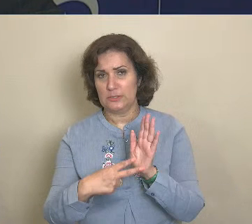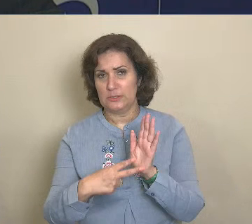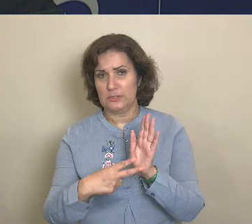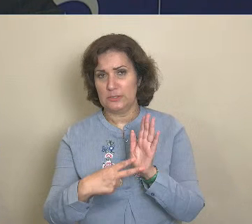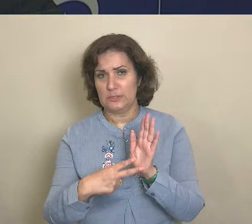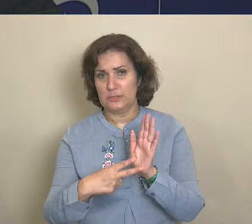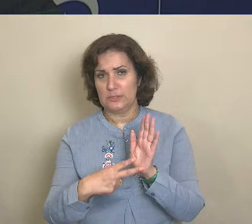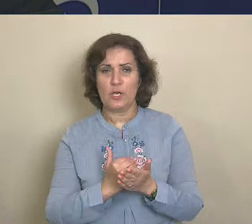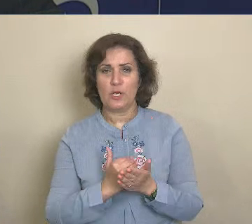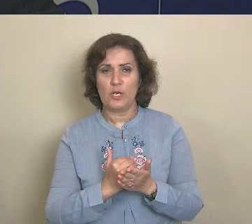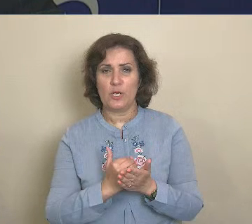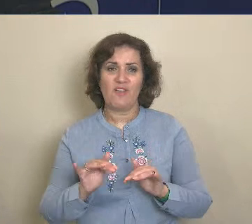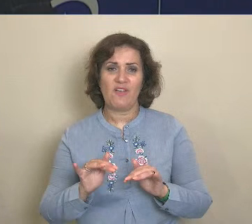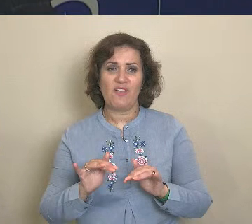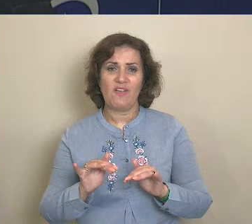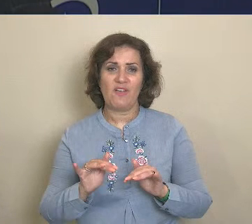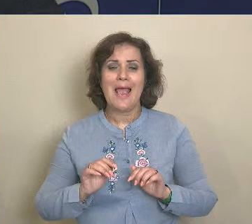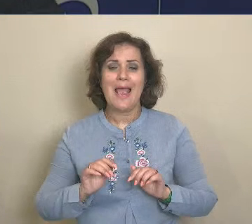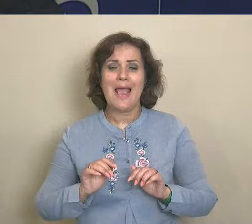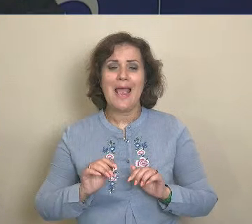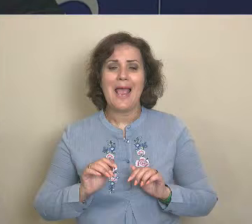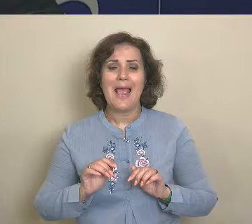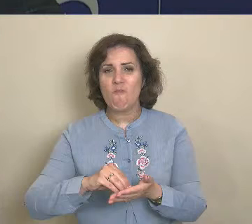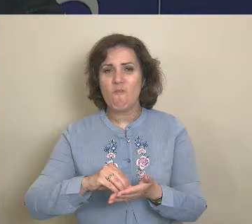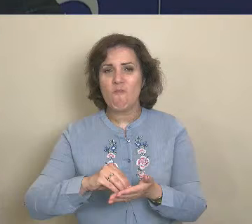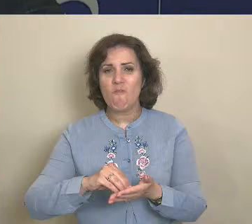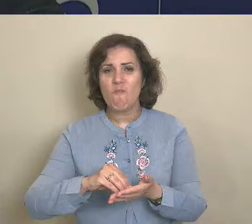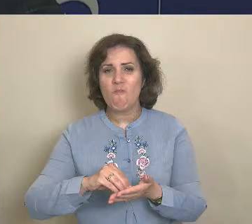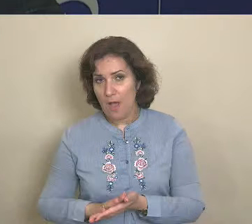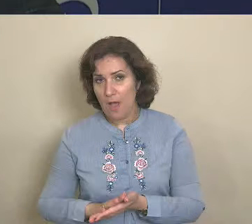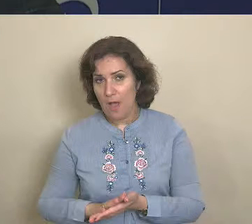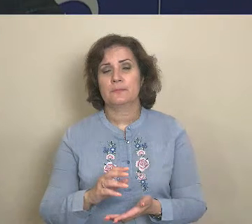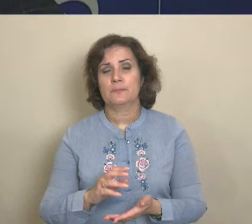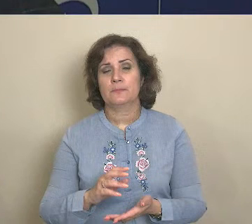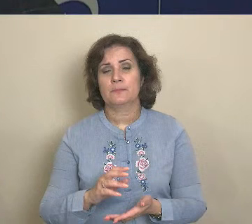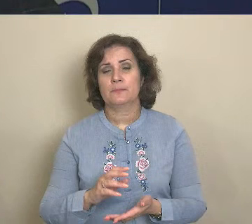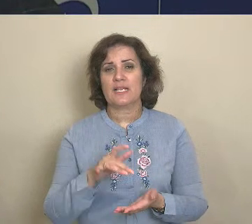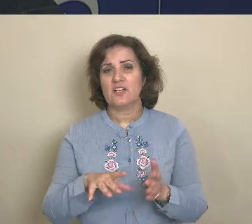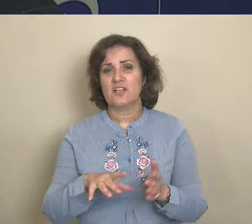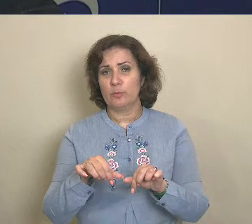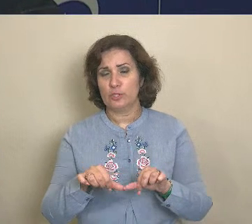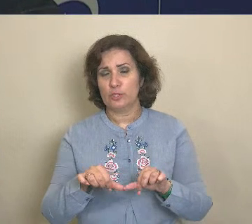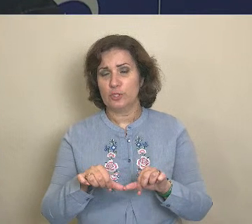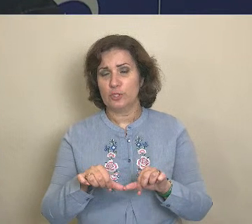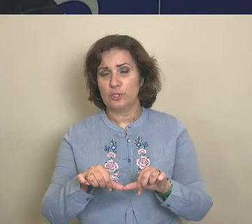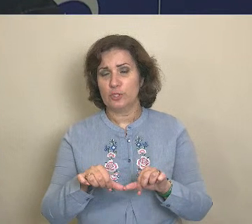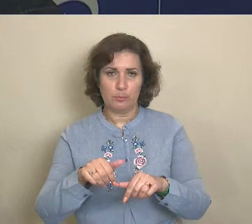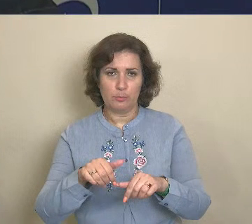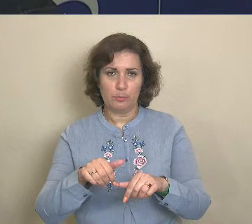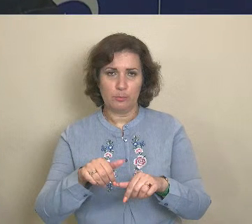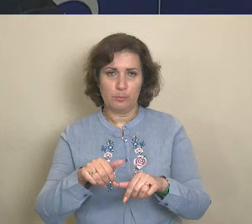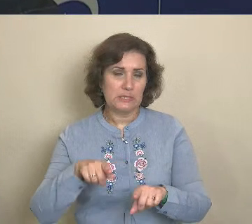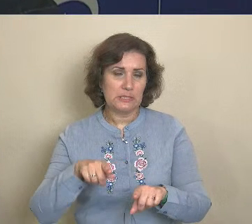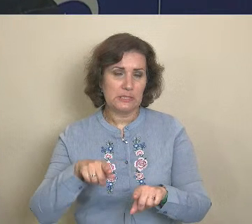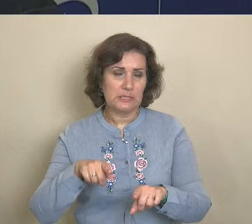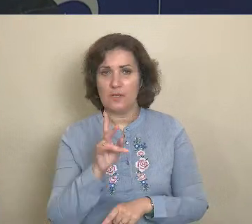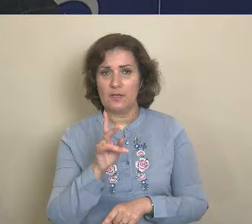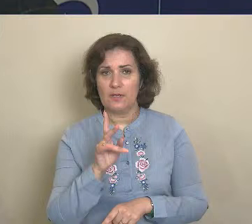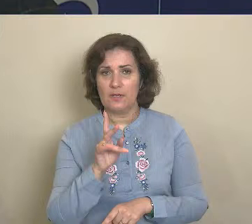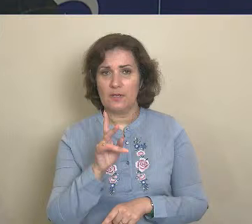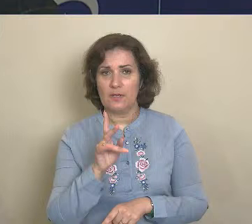to govern this issue with the resolution on the document flow number